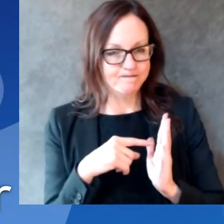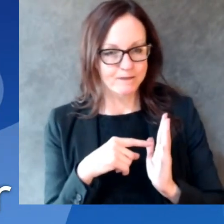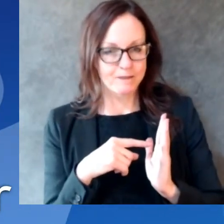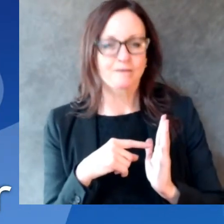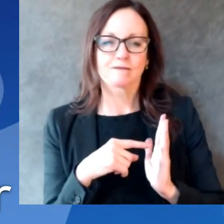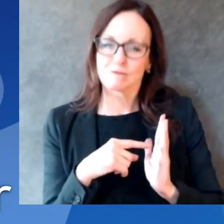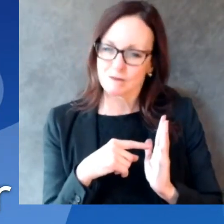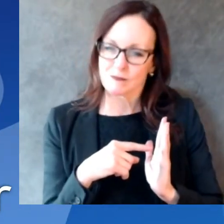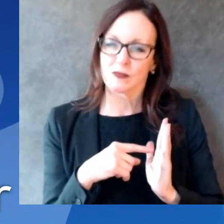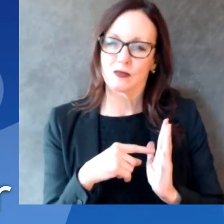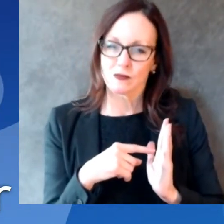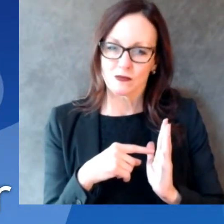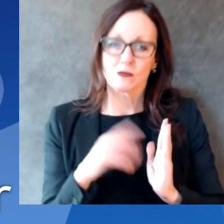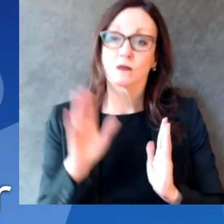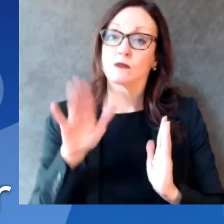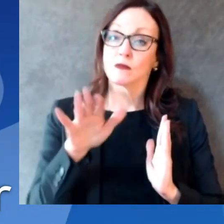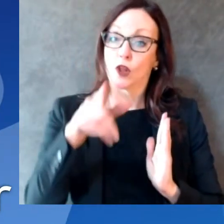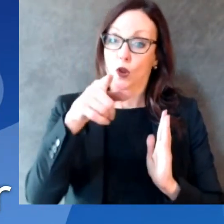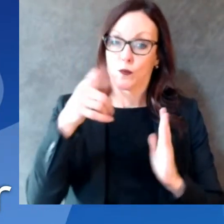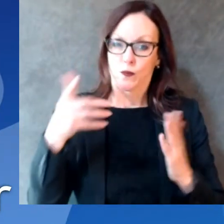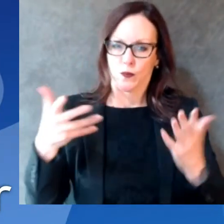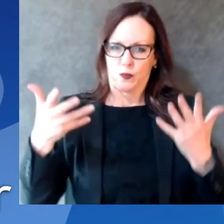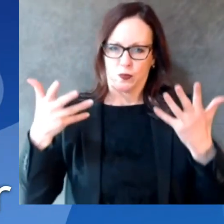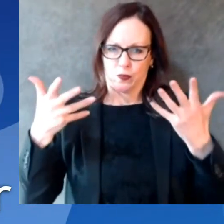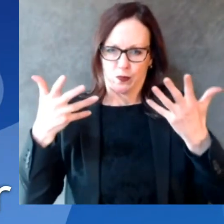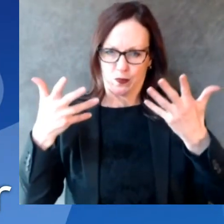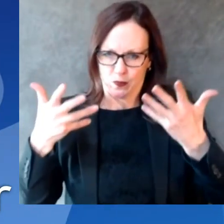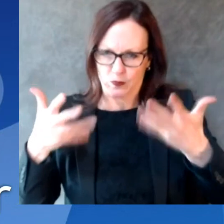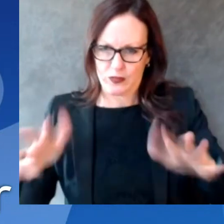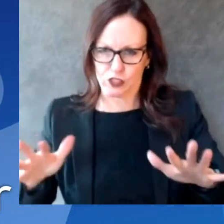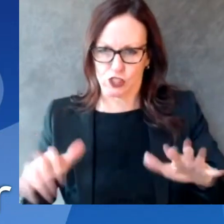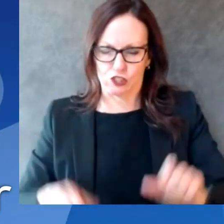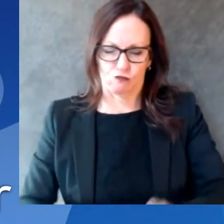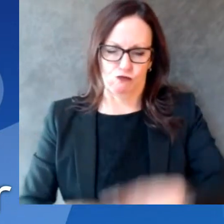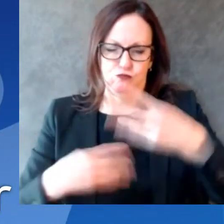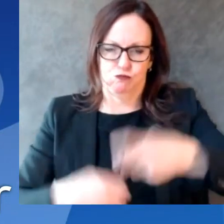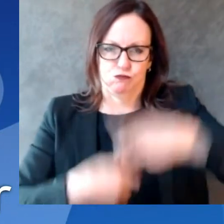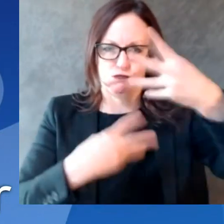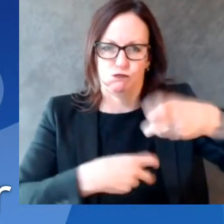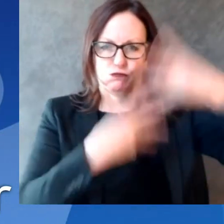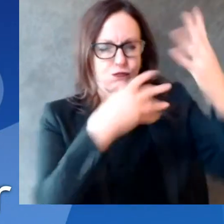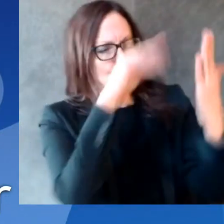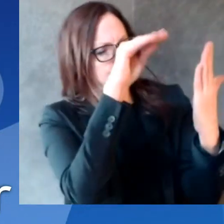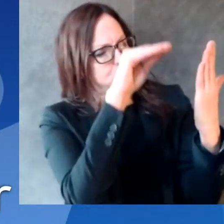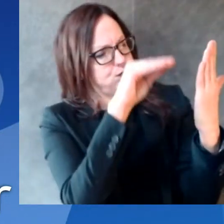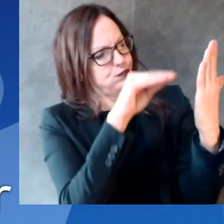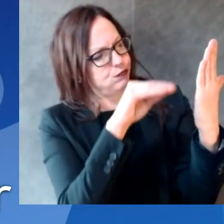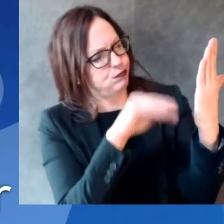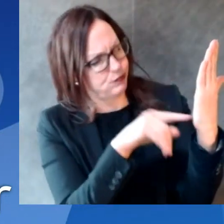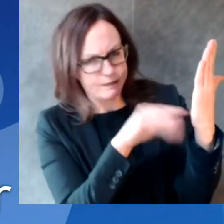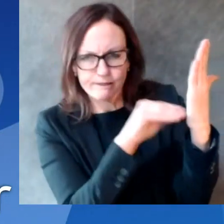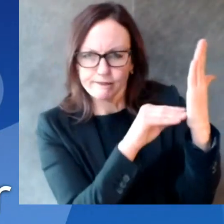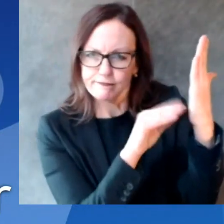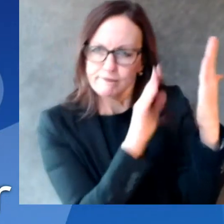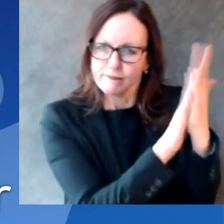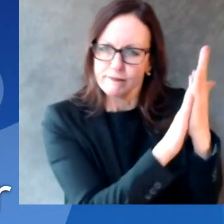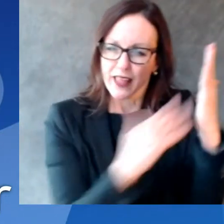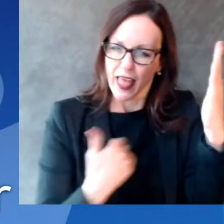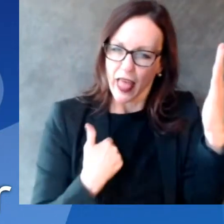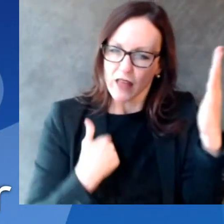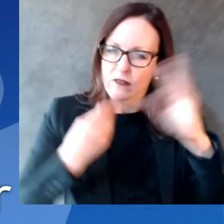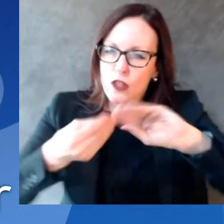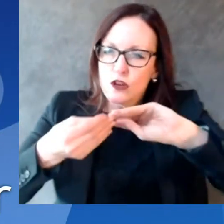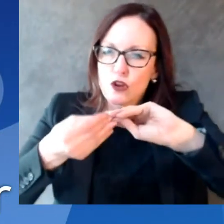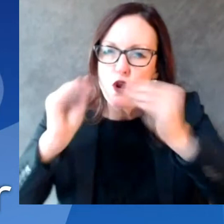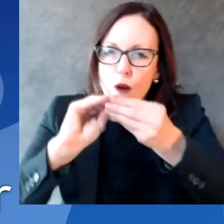any increase in vaccine doses that have gone unused, had to be disposed of instead of administered? And